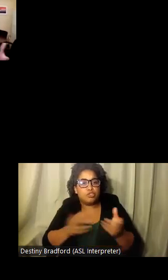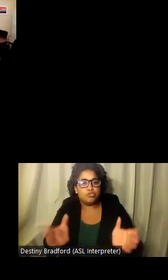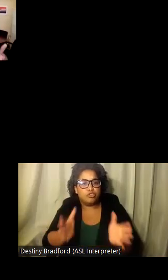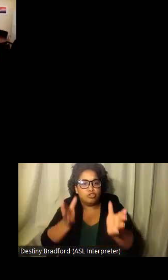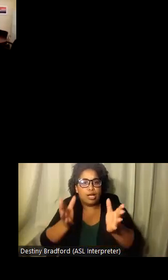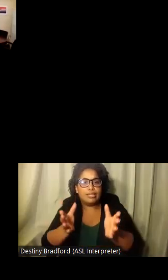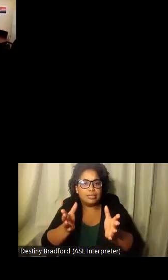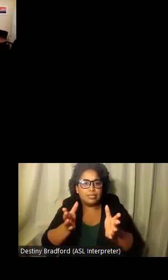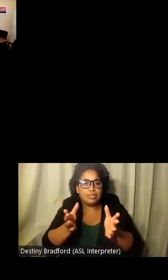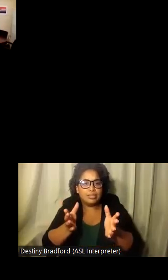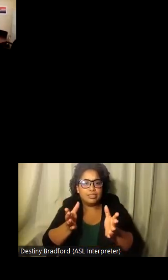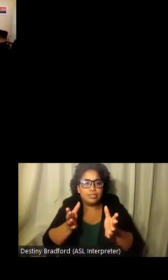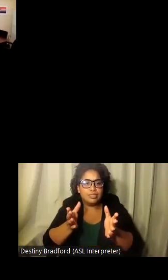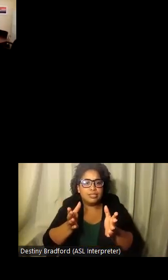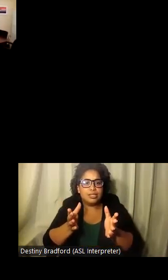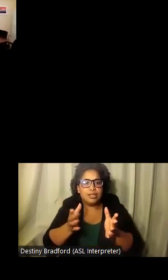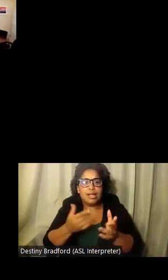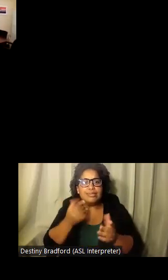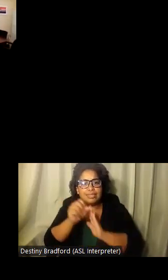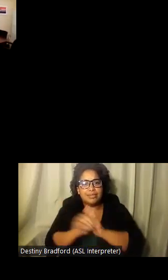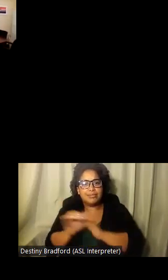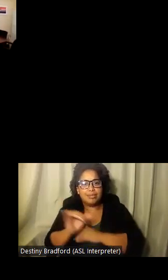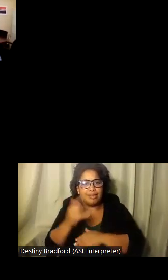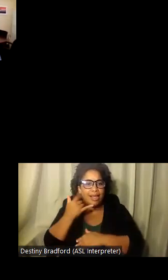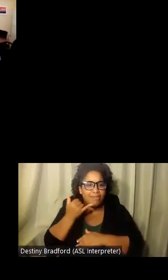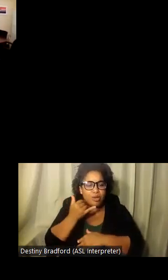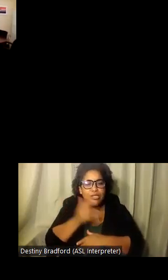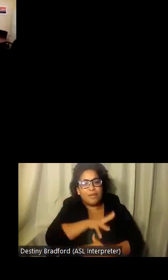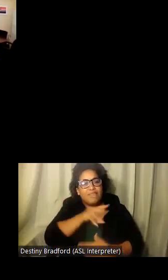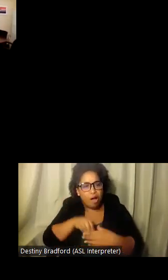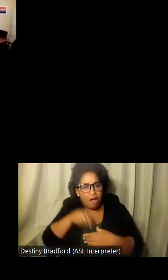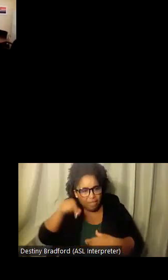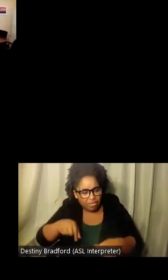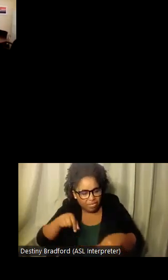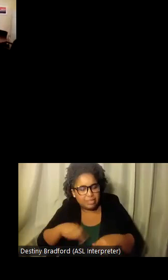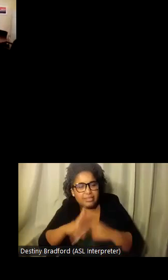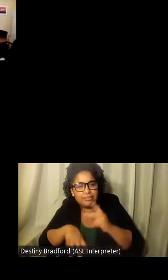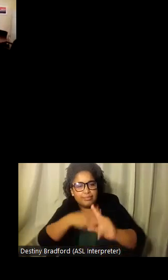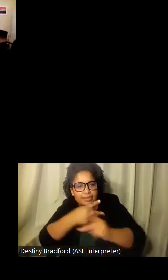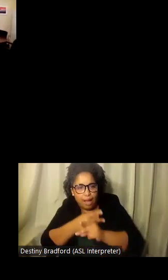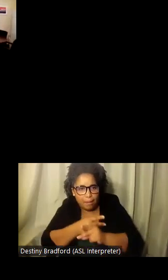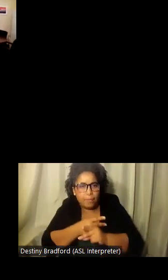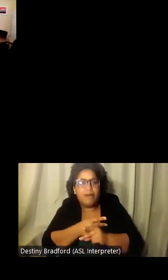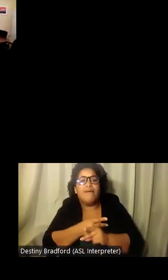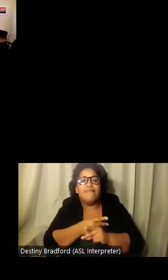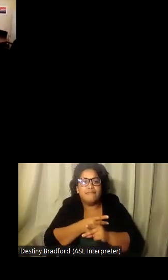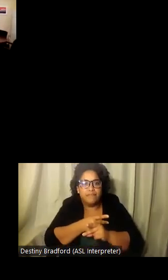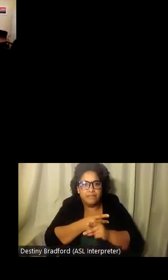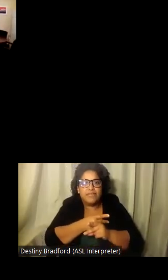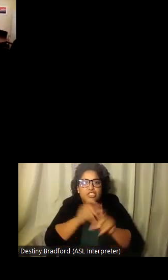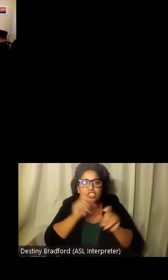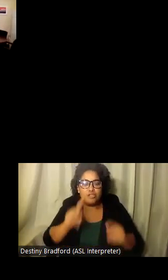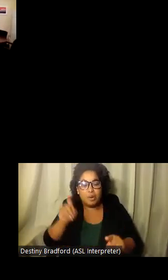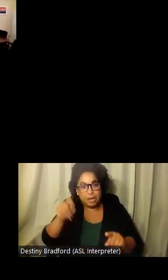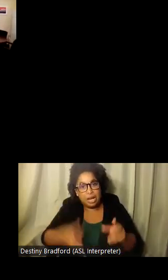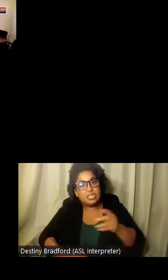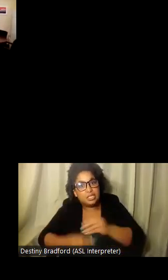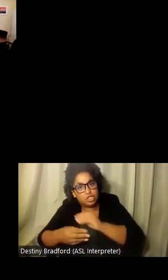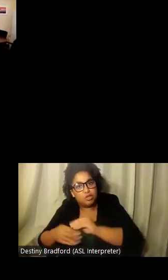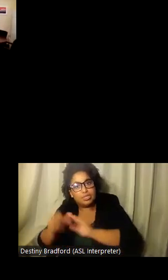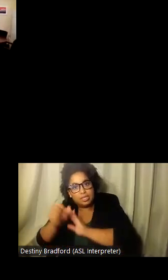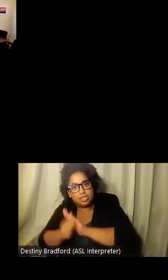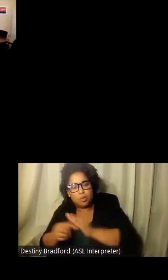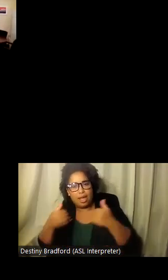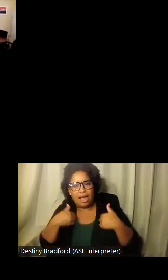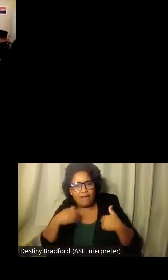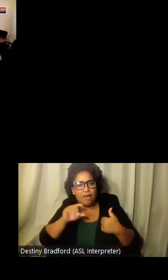California to be participating in surveys like this. We need additional states like California to participate so that we can have other